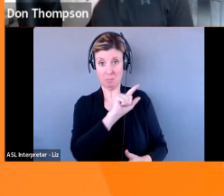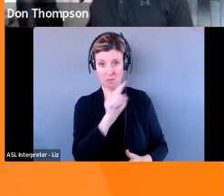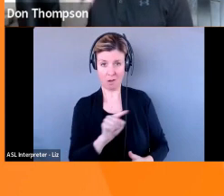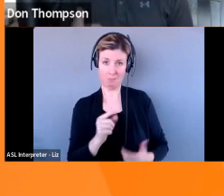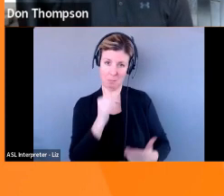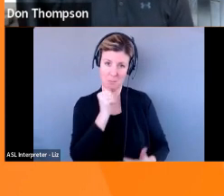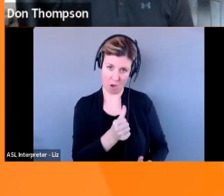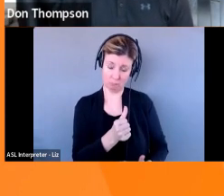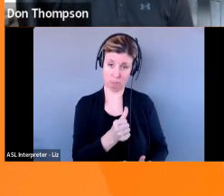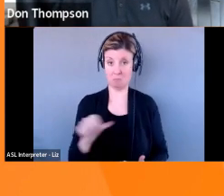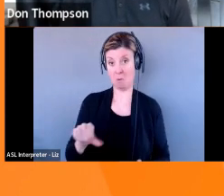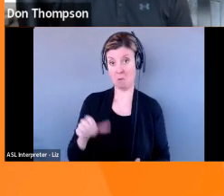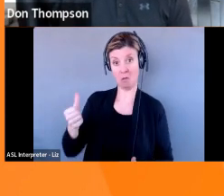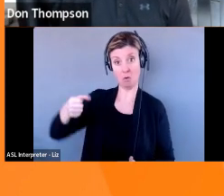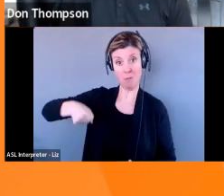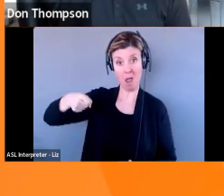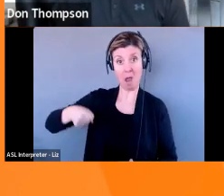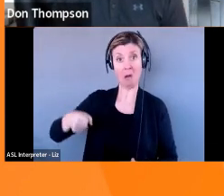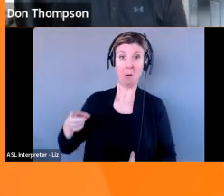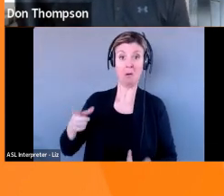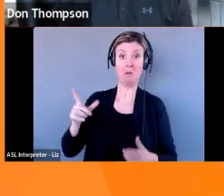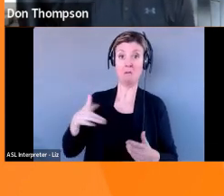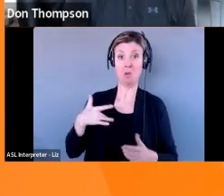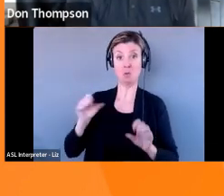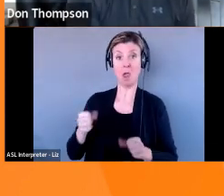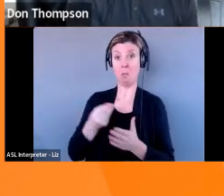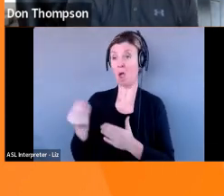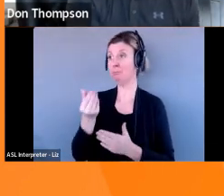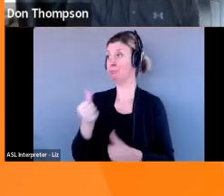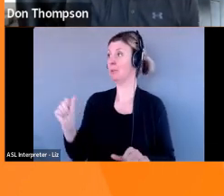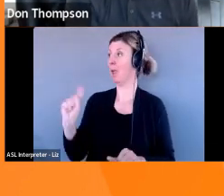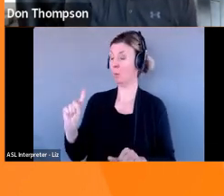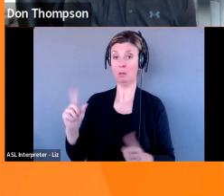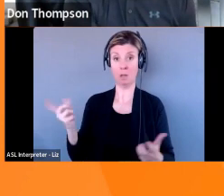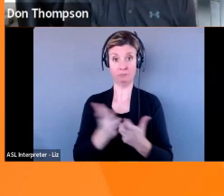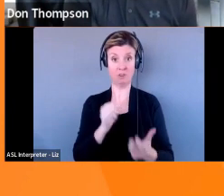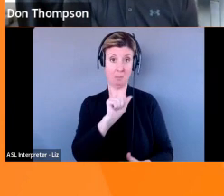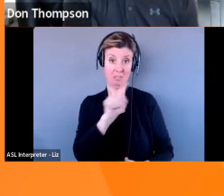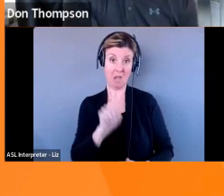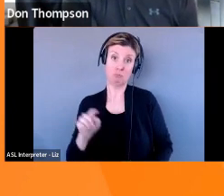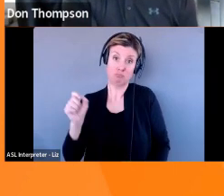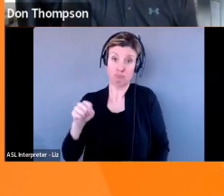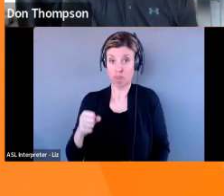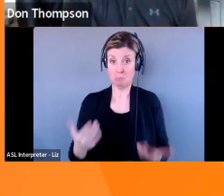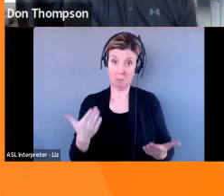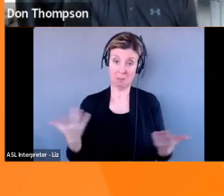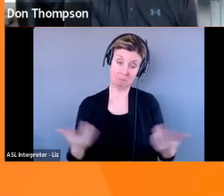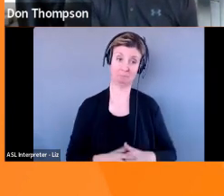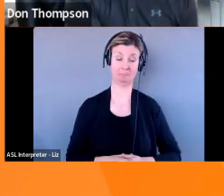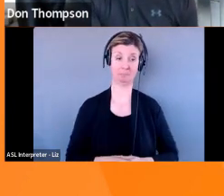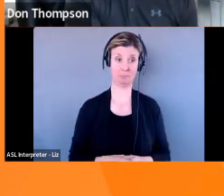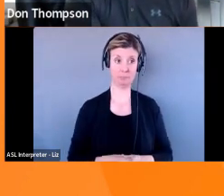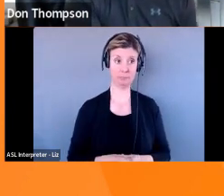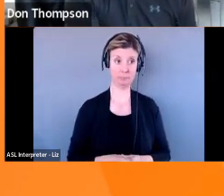grocery, maybe it is an appropriate channel. We just need to figure out how we fit. Okay. Now,